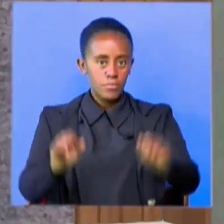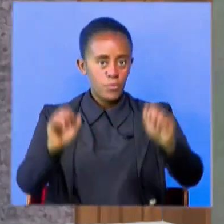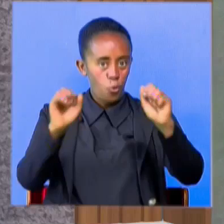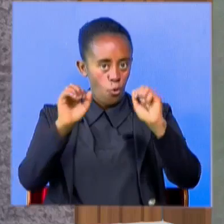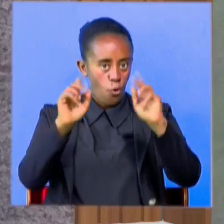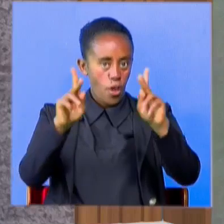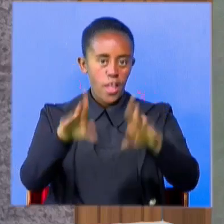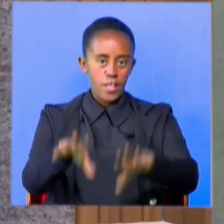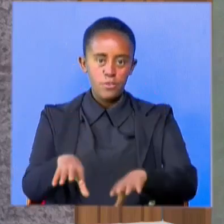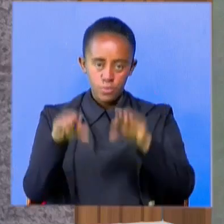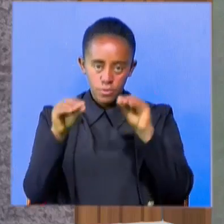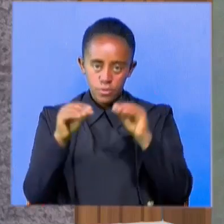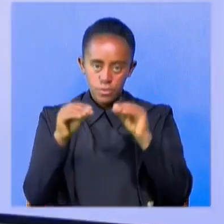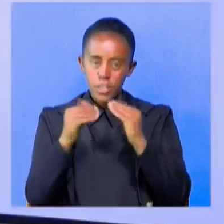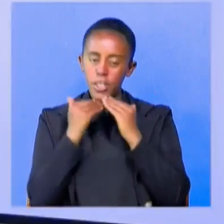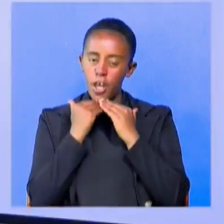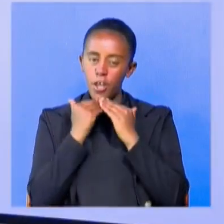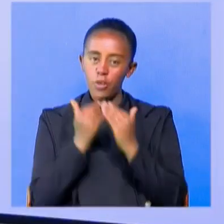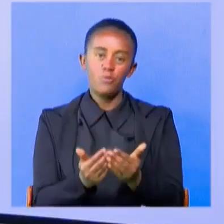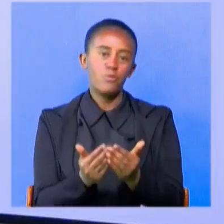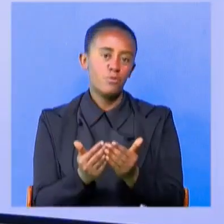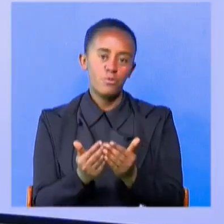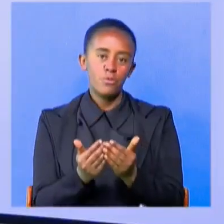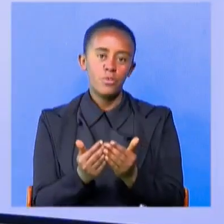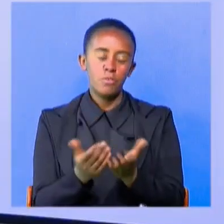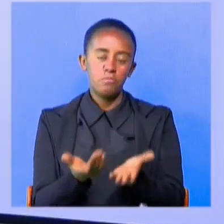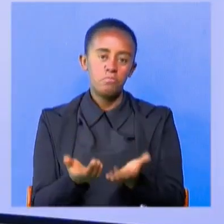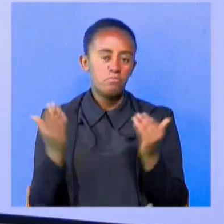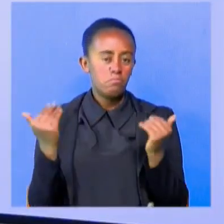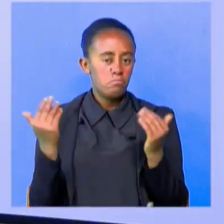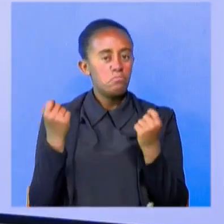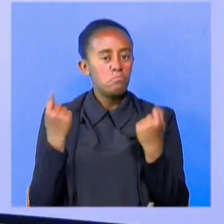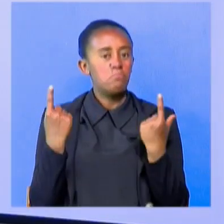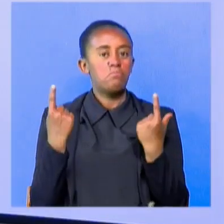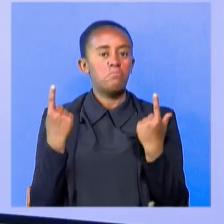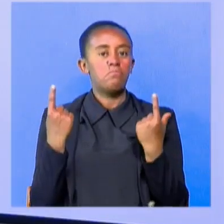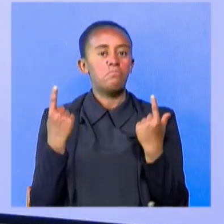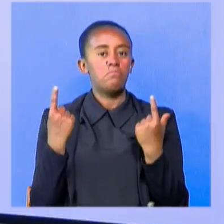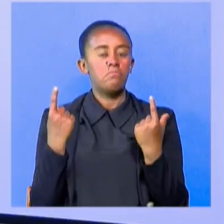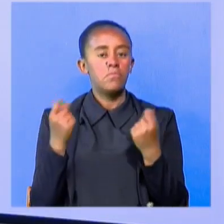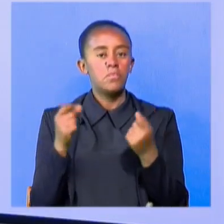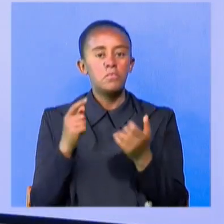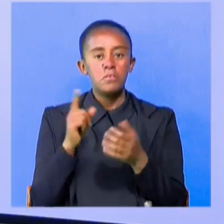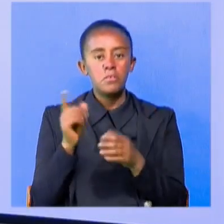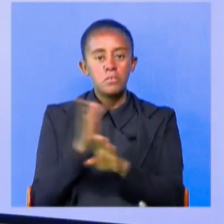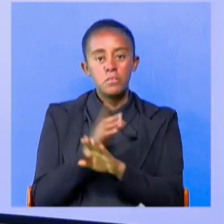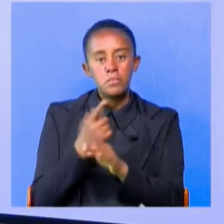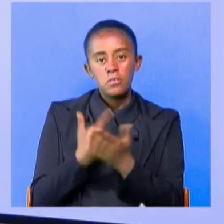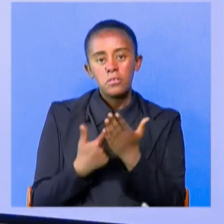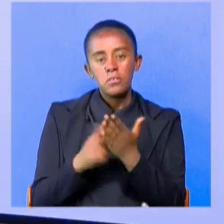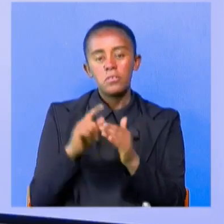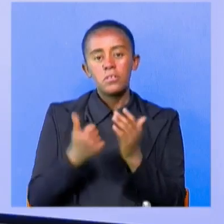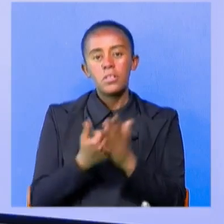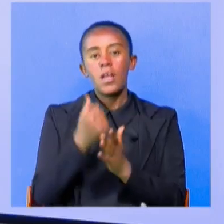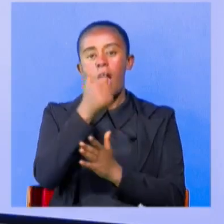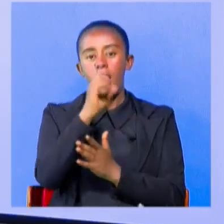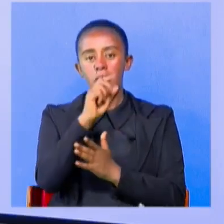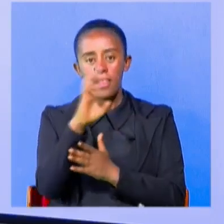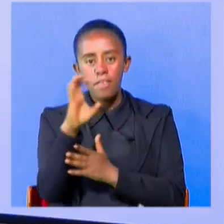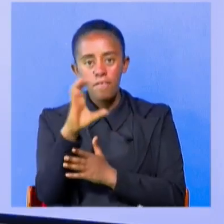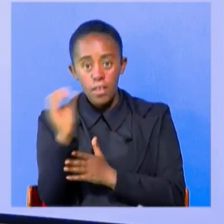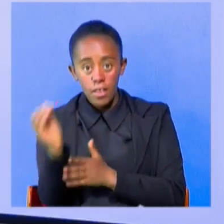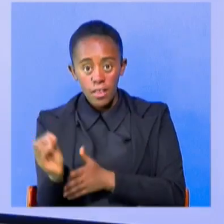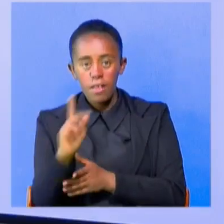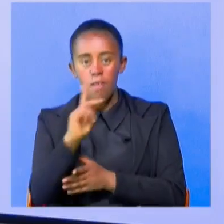students, thank you so much. Hopefully that you understood what we have discussed so far about active tenses